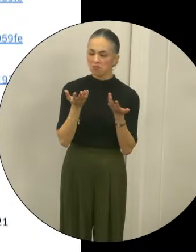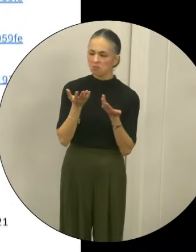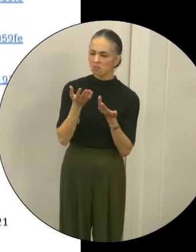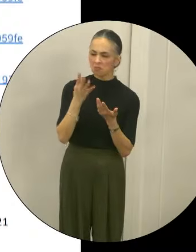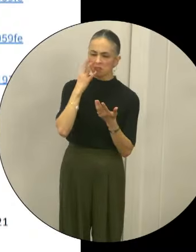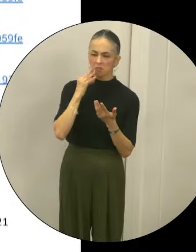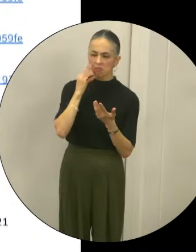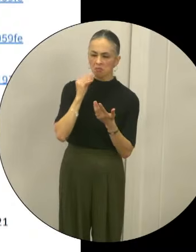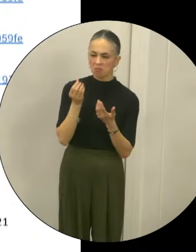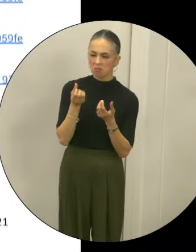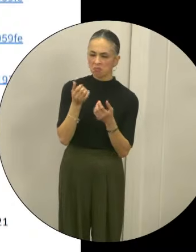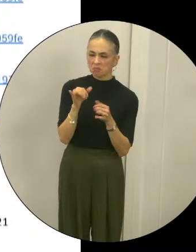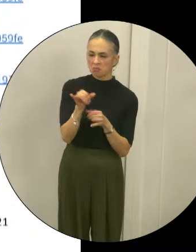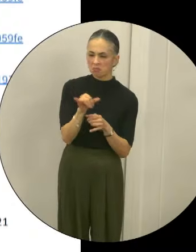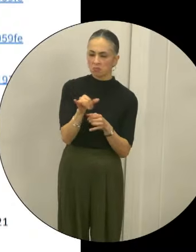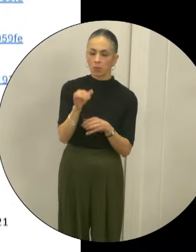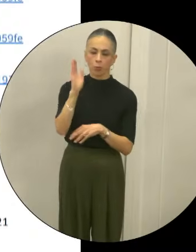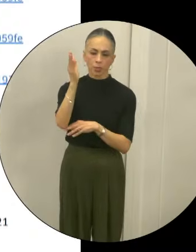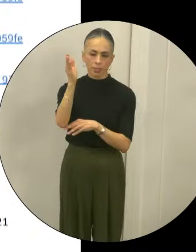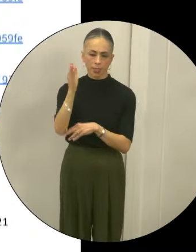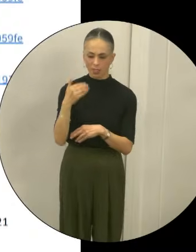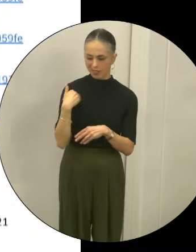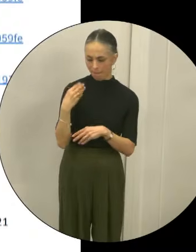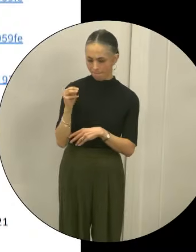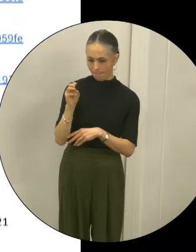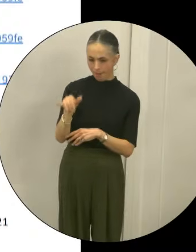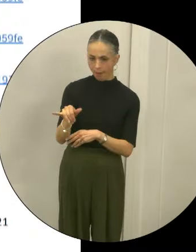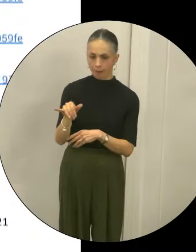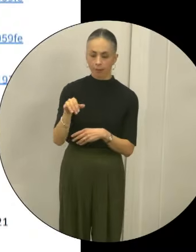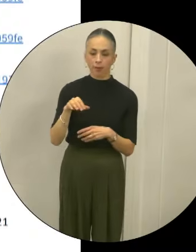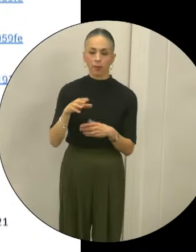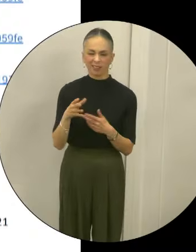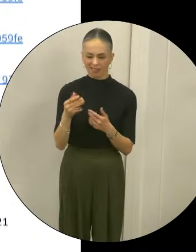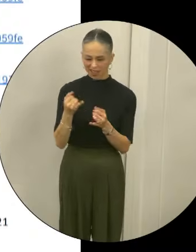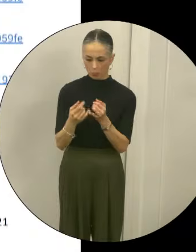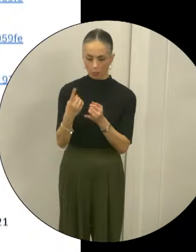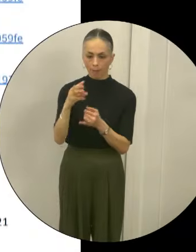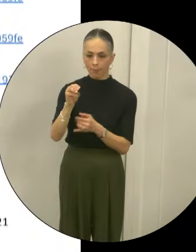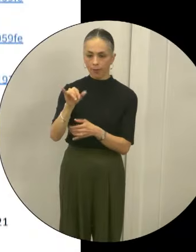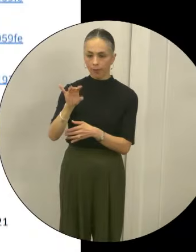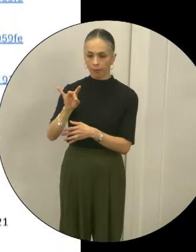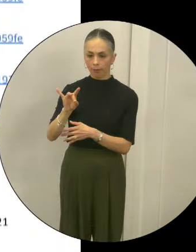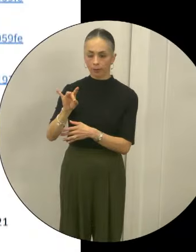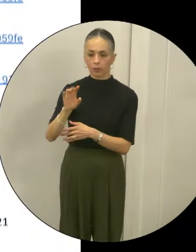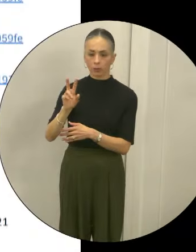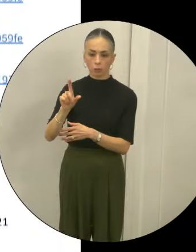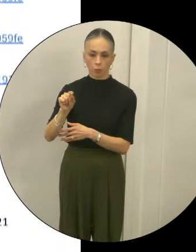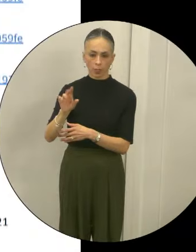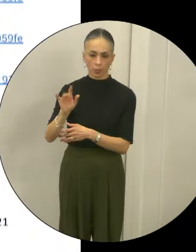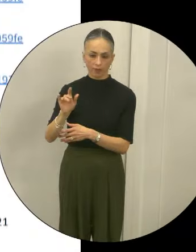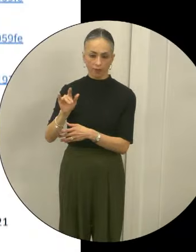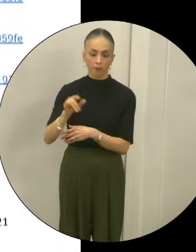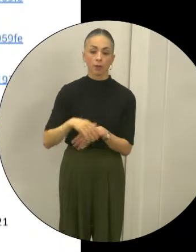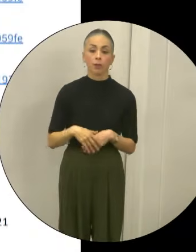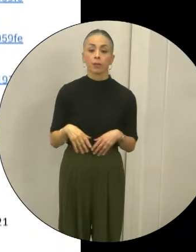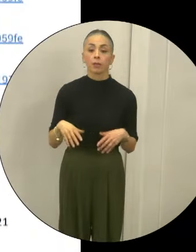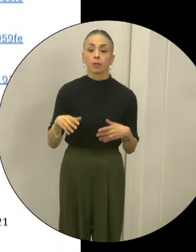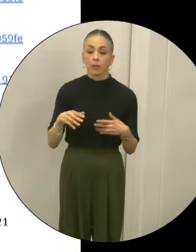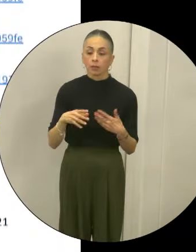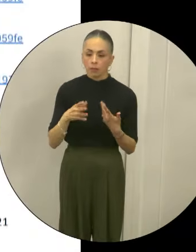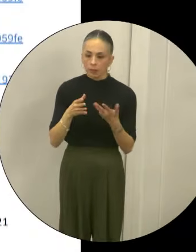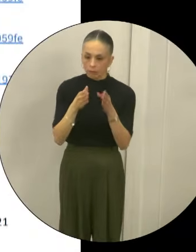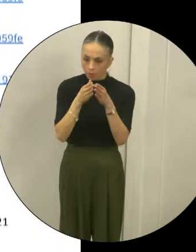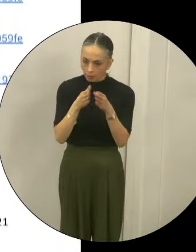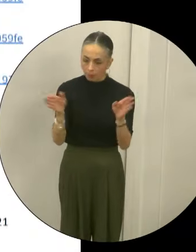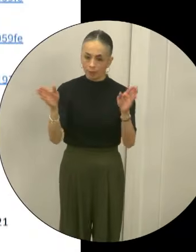May of 2019, with the last presentation occurring on May 8, 2025. As a high-level summary, we are